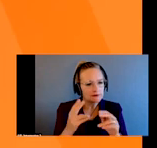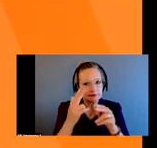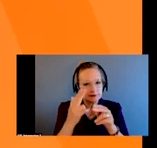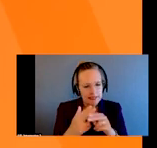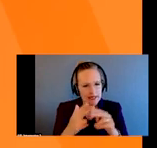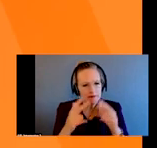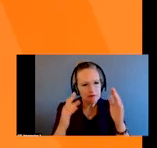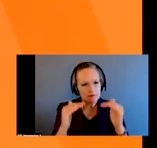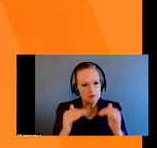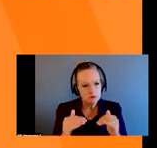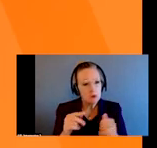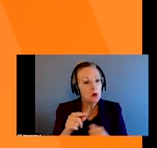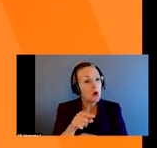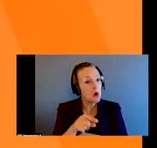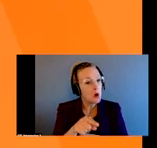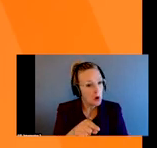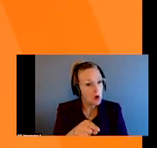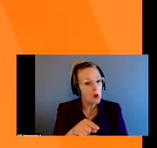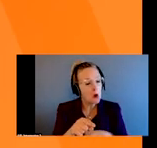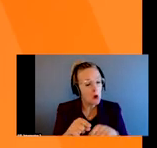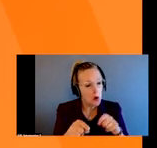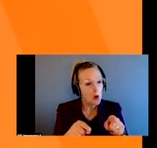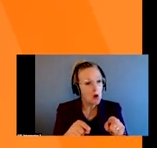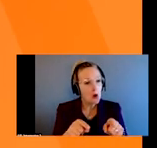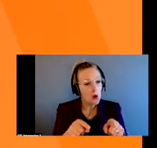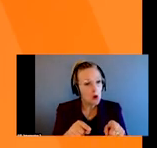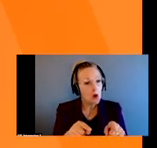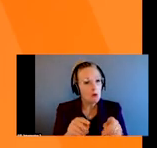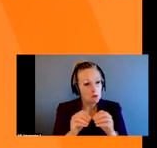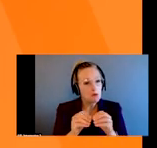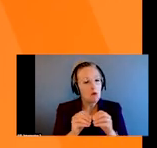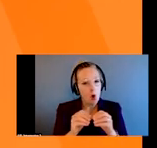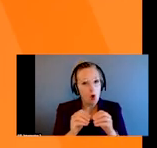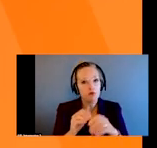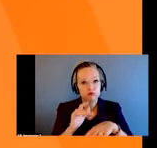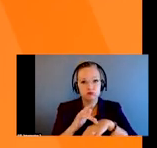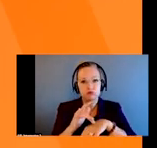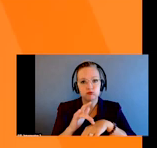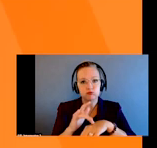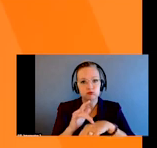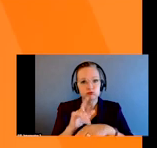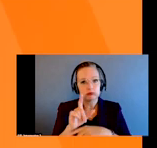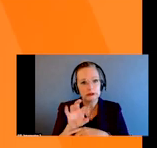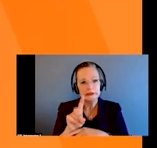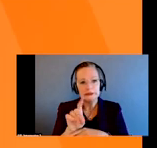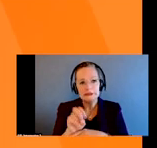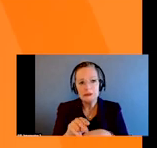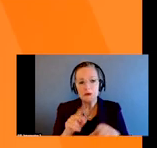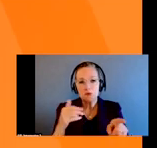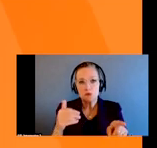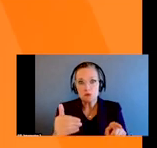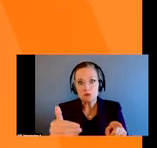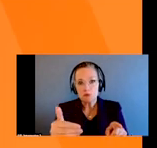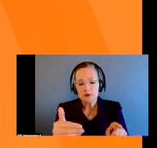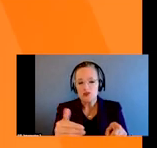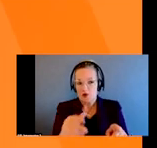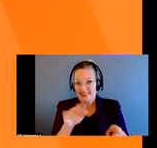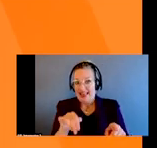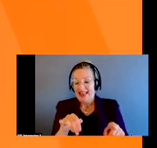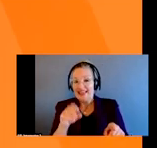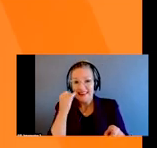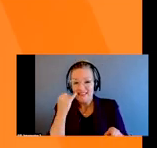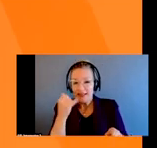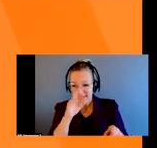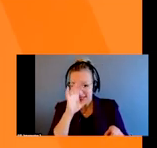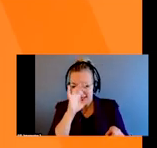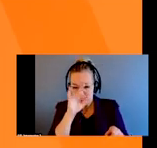A little bit more active. Great. A little bit more active for sure. What I'm looking to do is when I find someone that